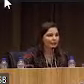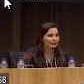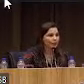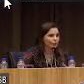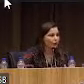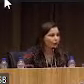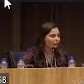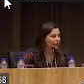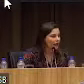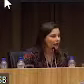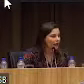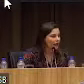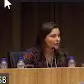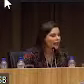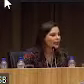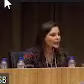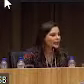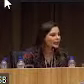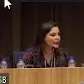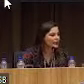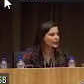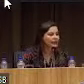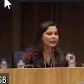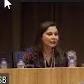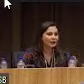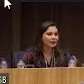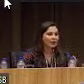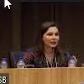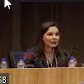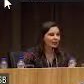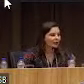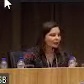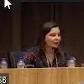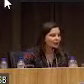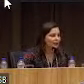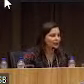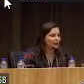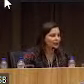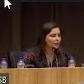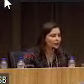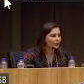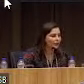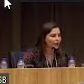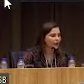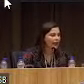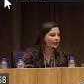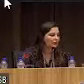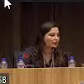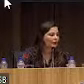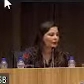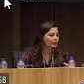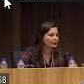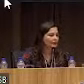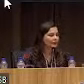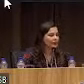were responsible for the partnership alongside with PAHO and WHO. And I also would like to thank